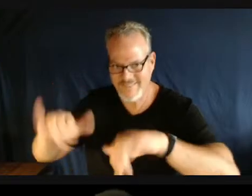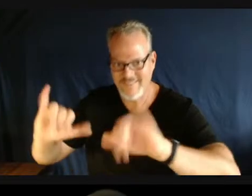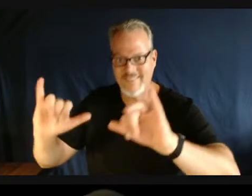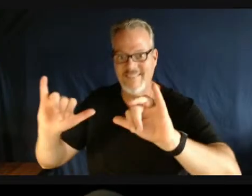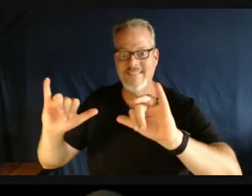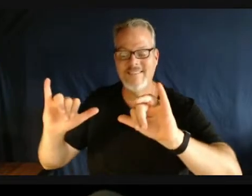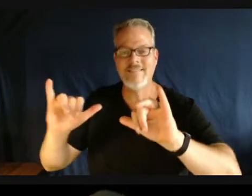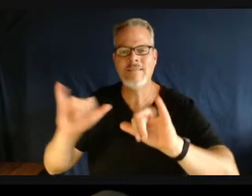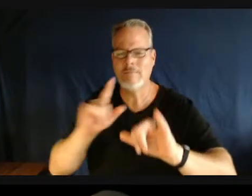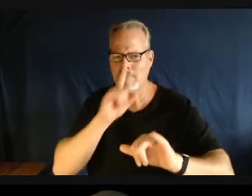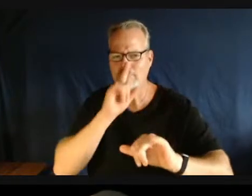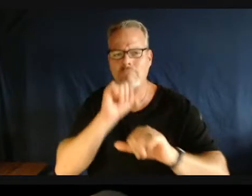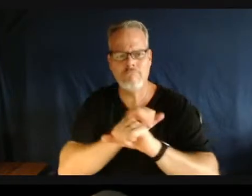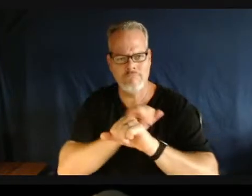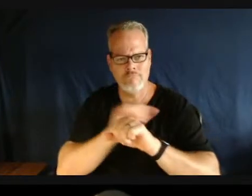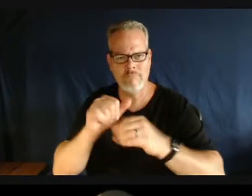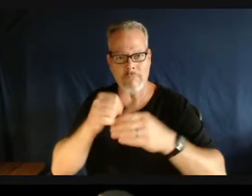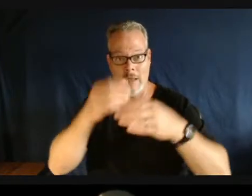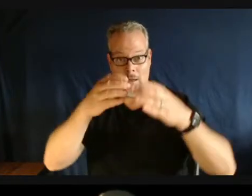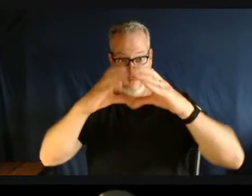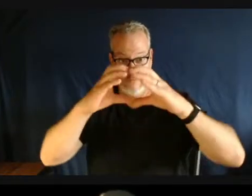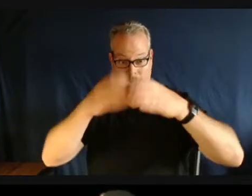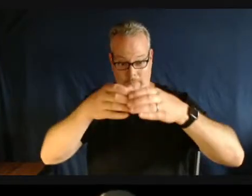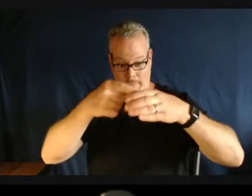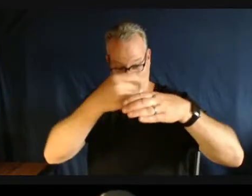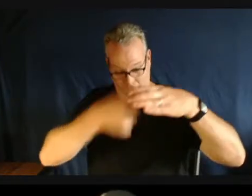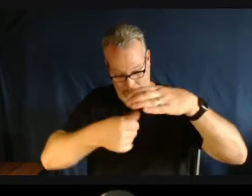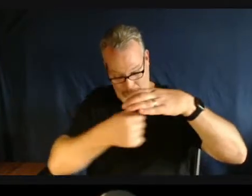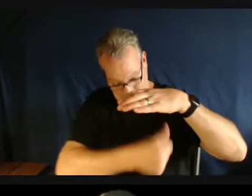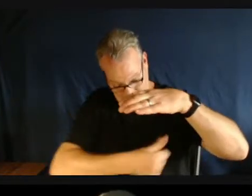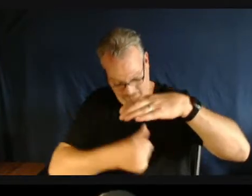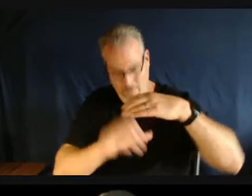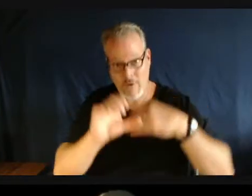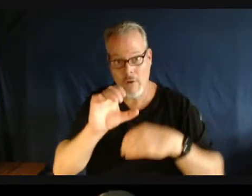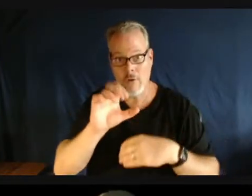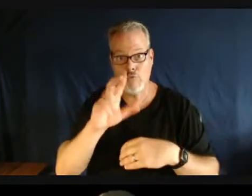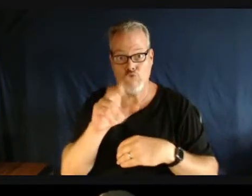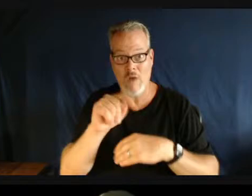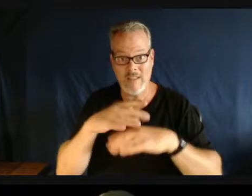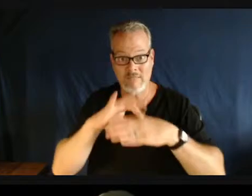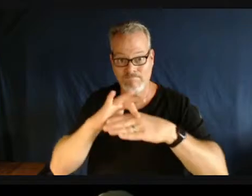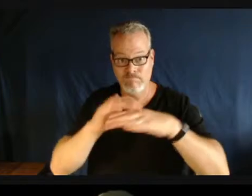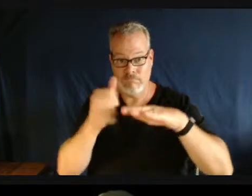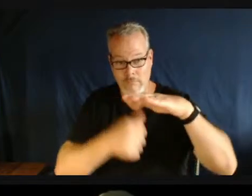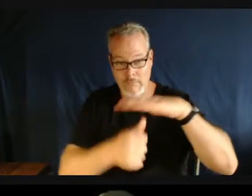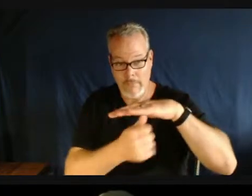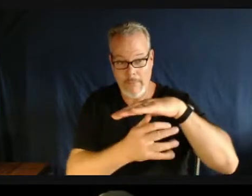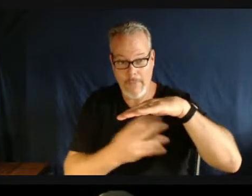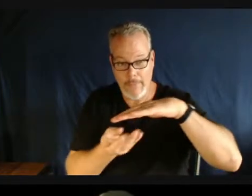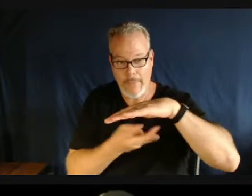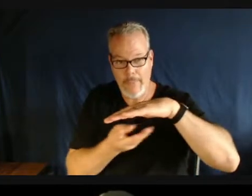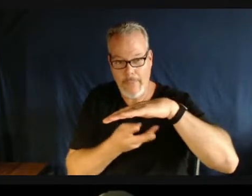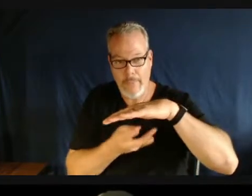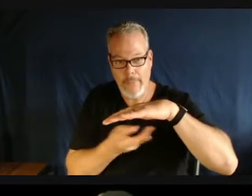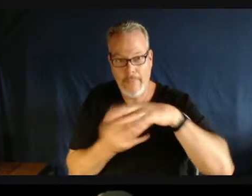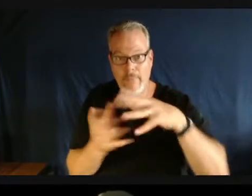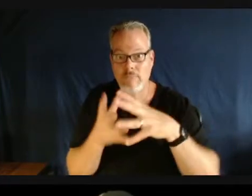crust of this hardened lava lake, as well as erupting over the top through its fountains.